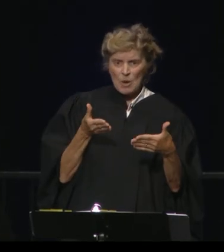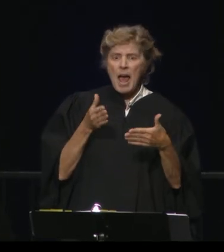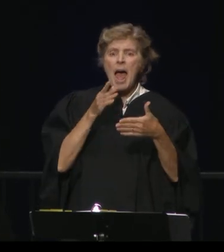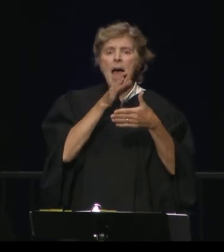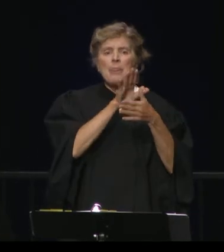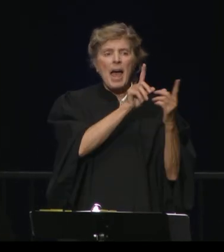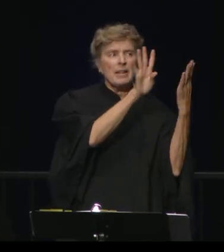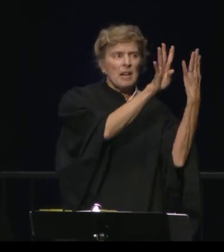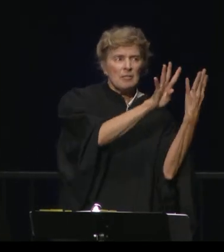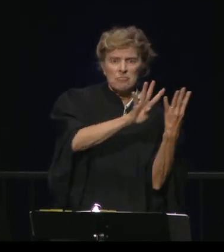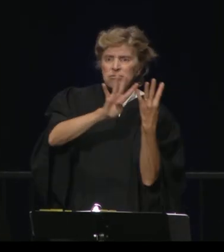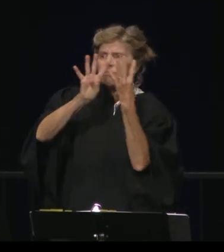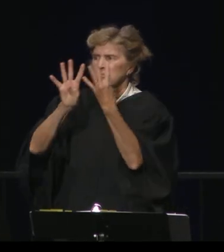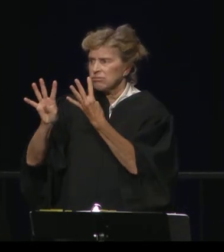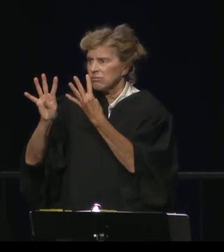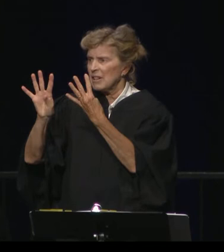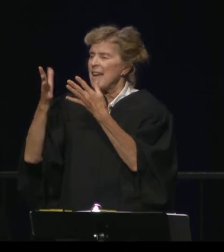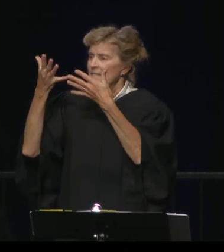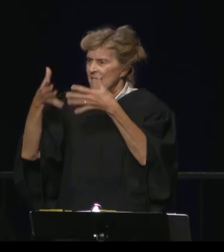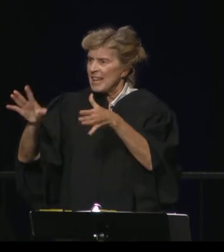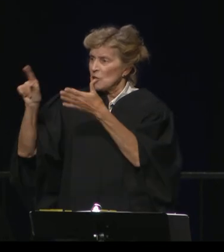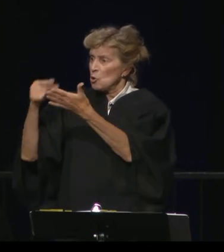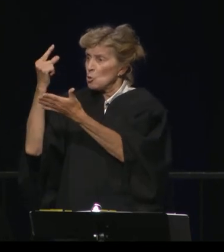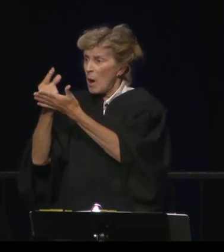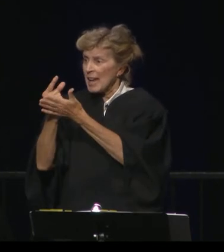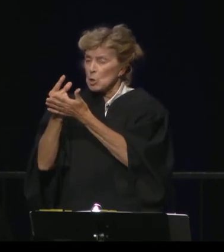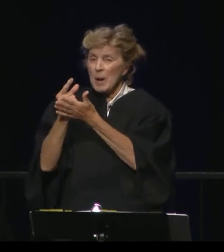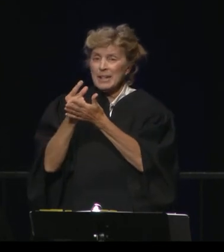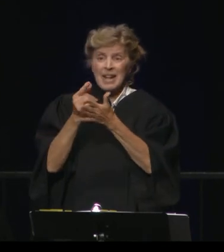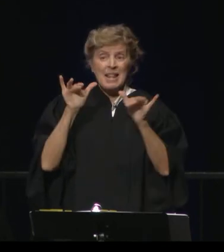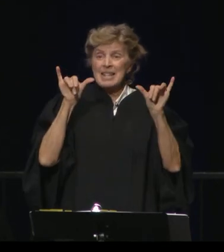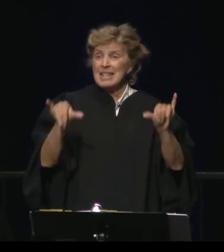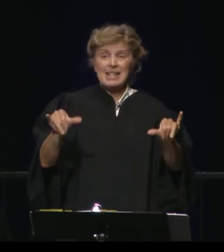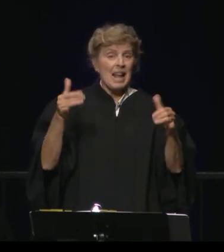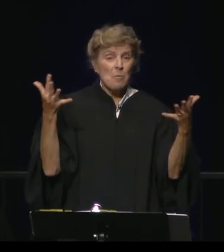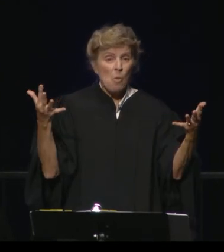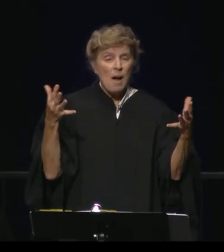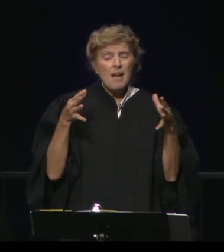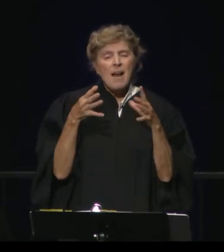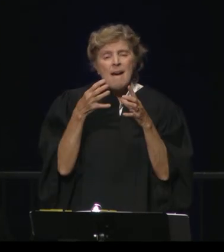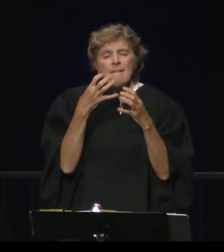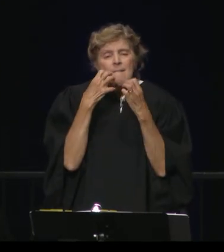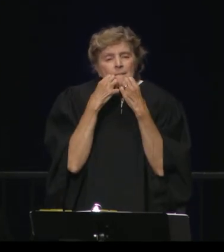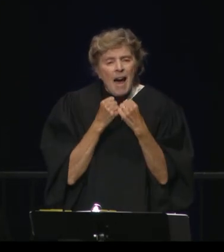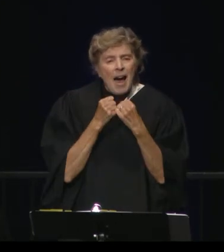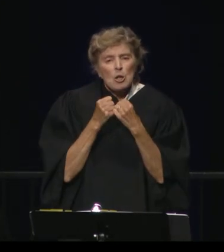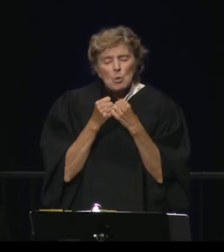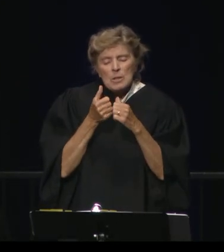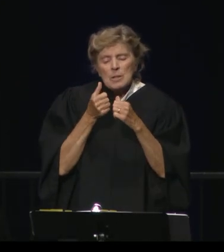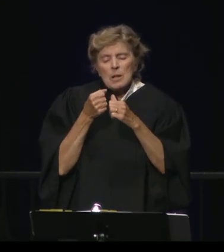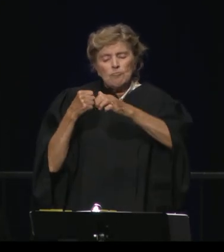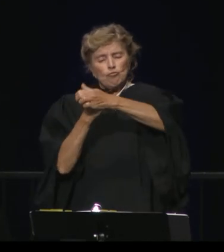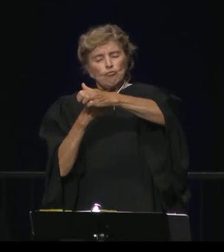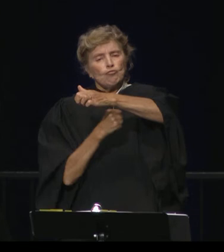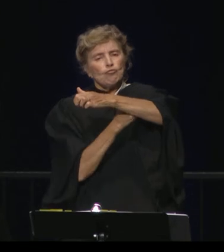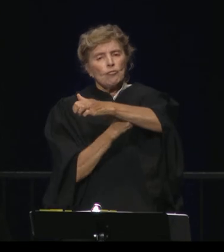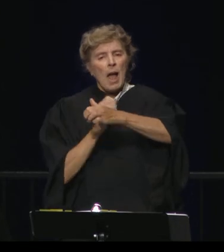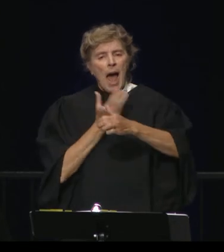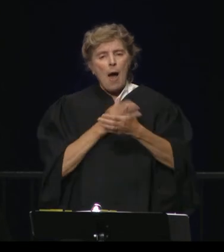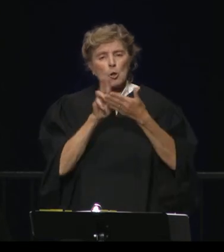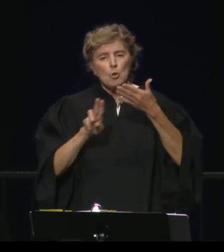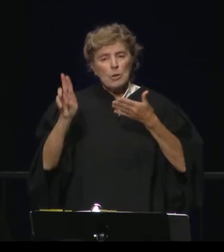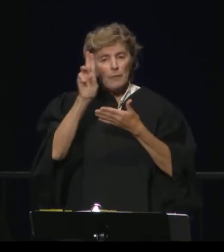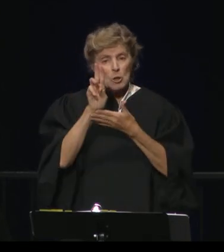your award are the values that define our university. And when you return as